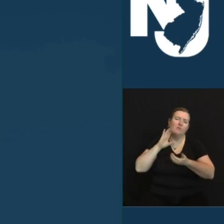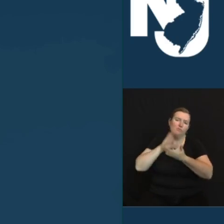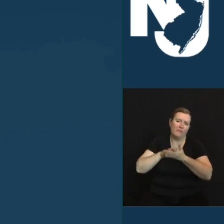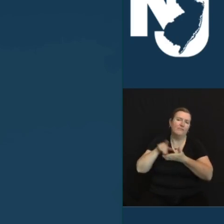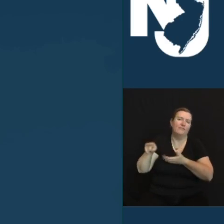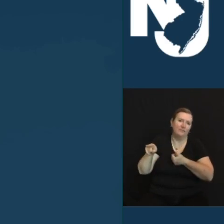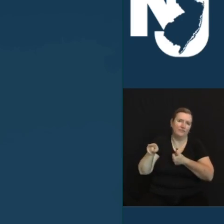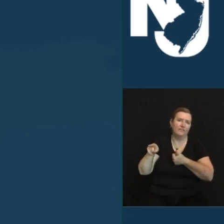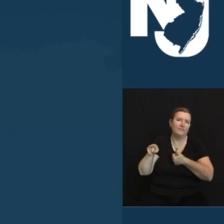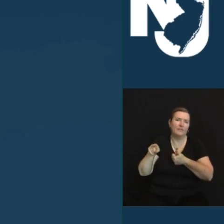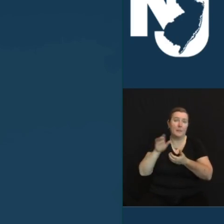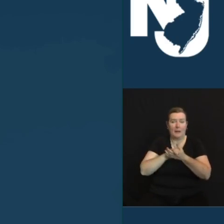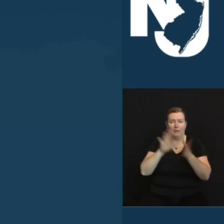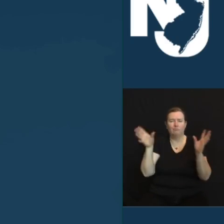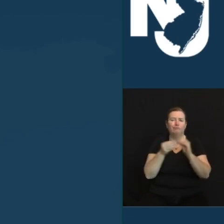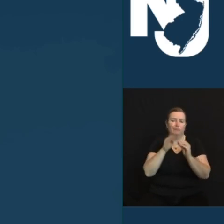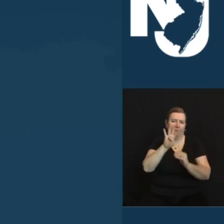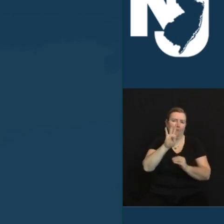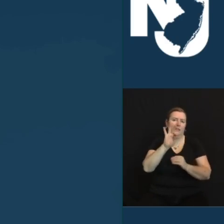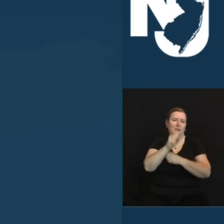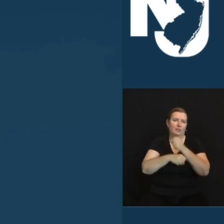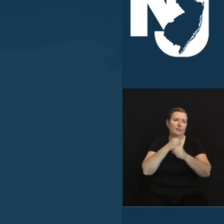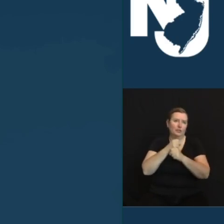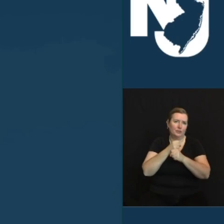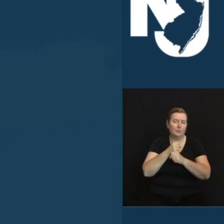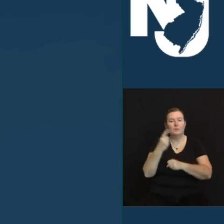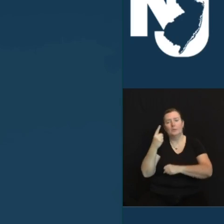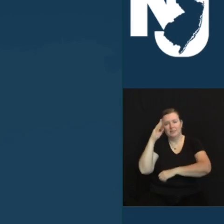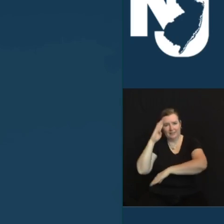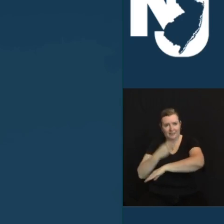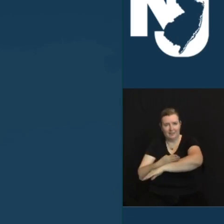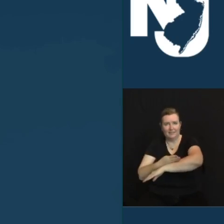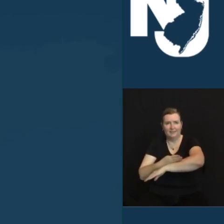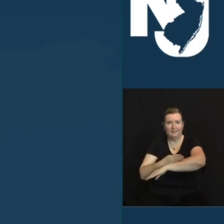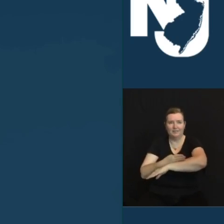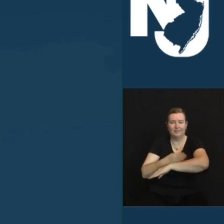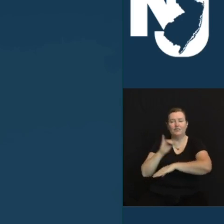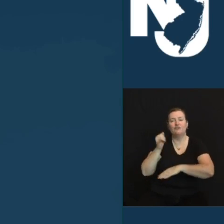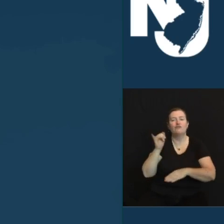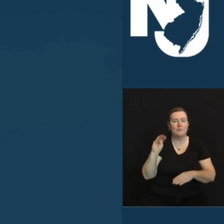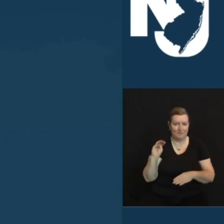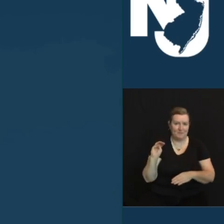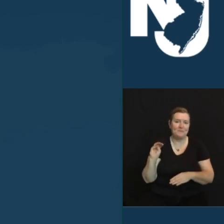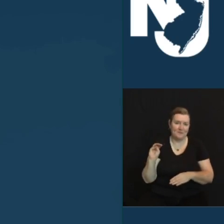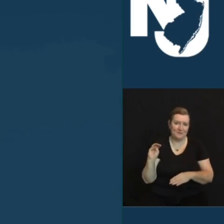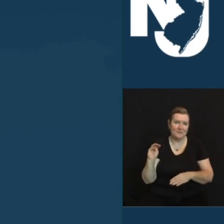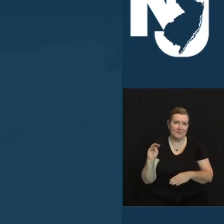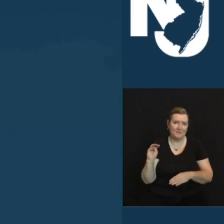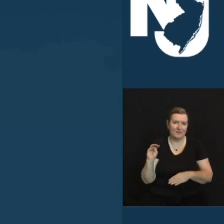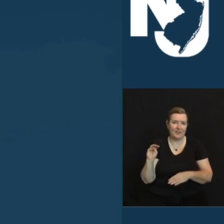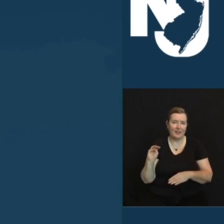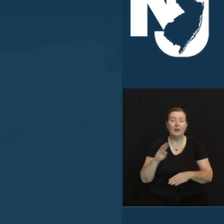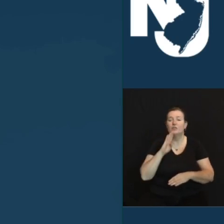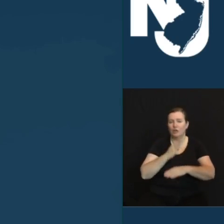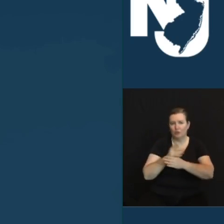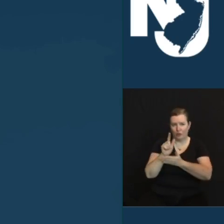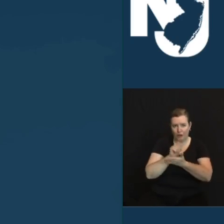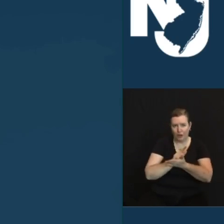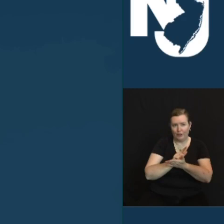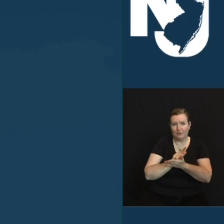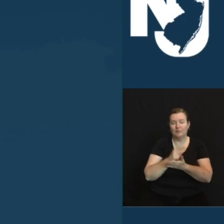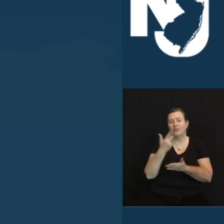of marriage, and that son, Jim, with whom I also had the great honor of speaking, his daughter-in-law, Susan, and 3 grandchildren,